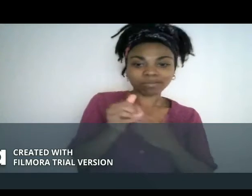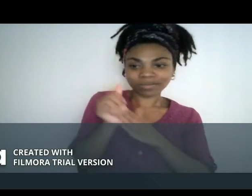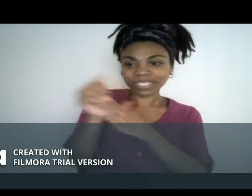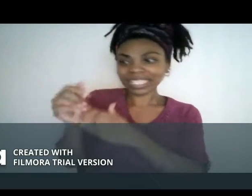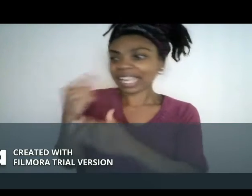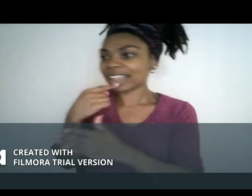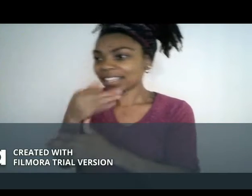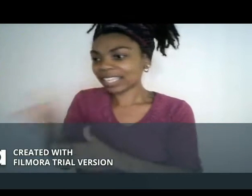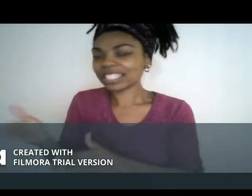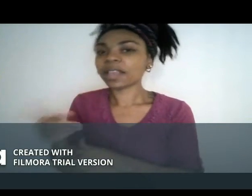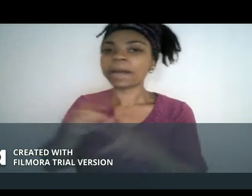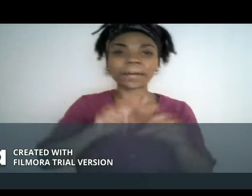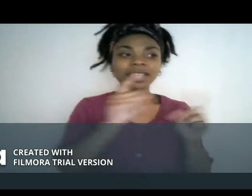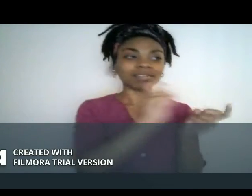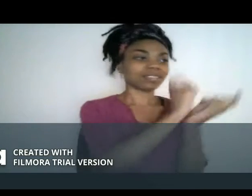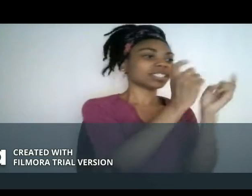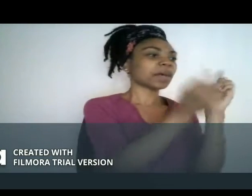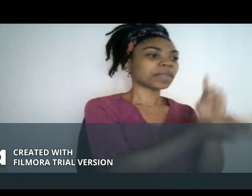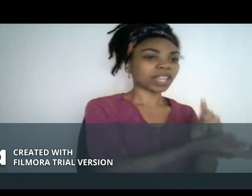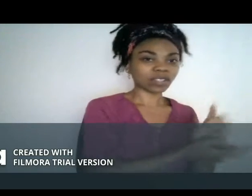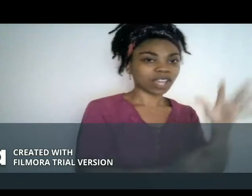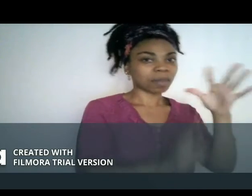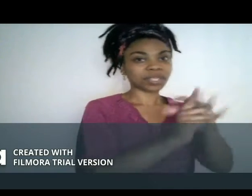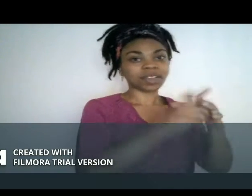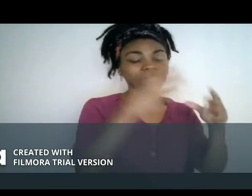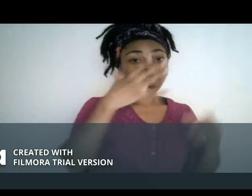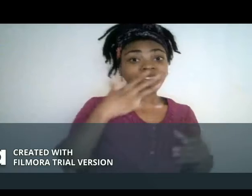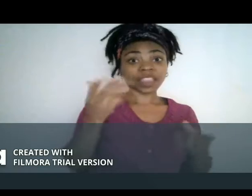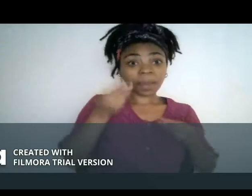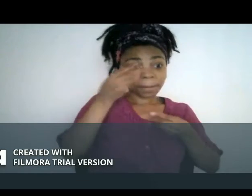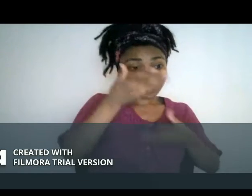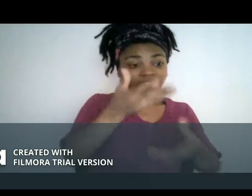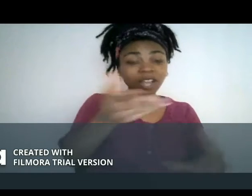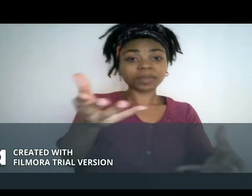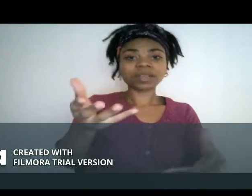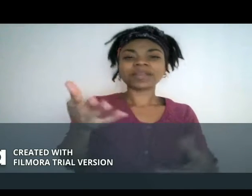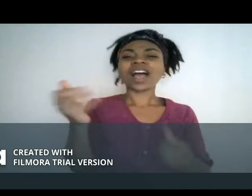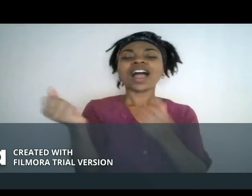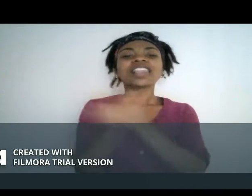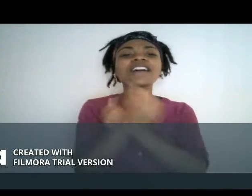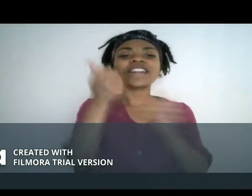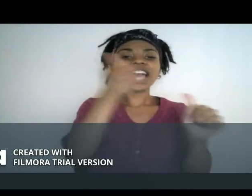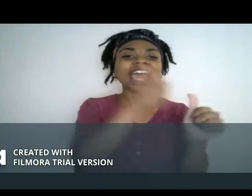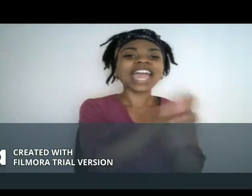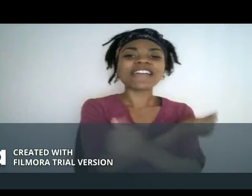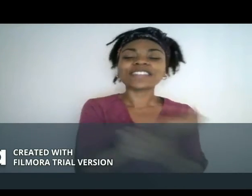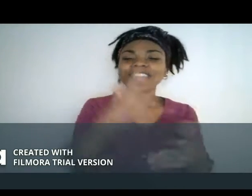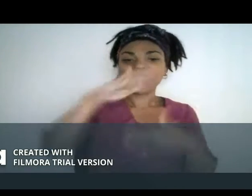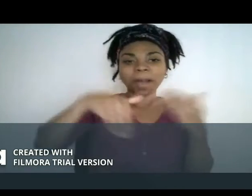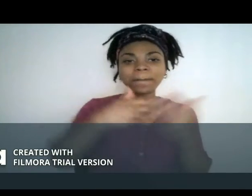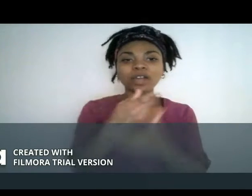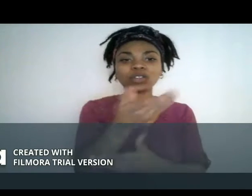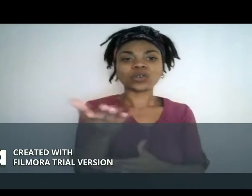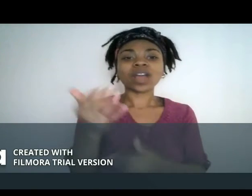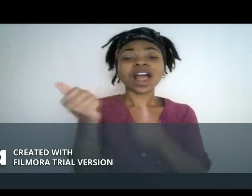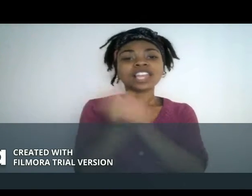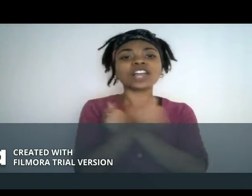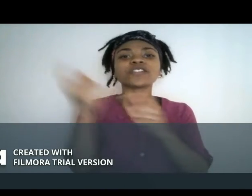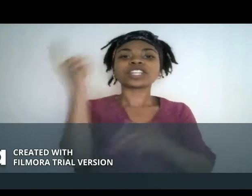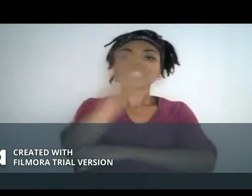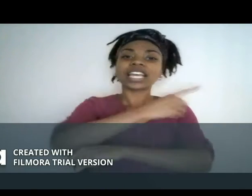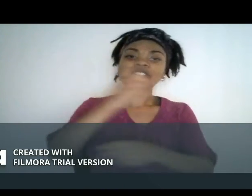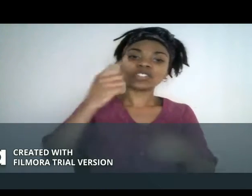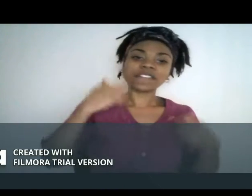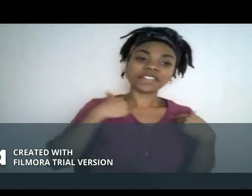else, but something else comes out. And that is the message for you. Love everything about you. Love yourself on the days when you look